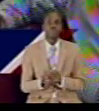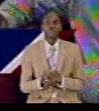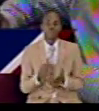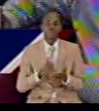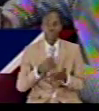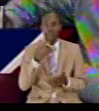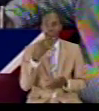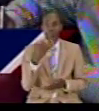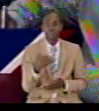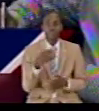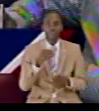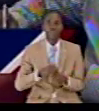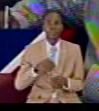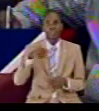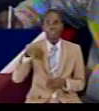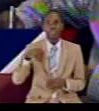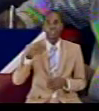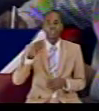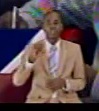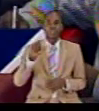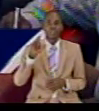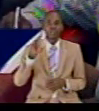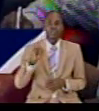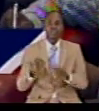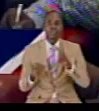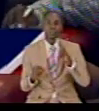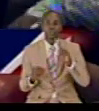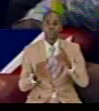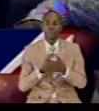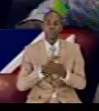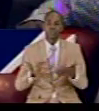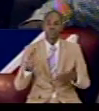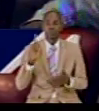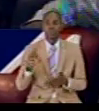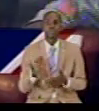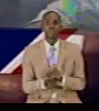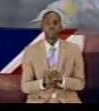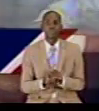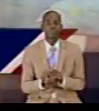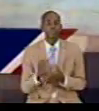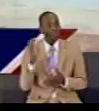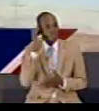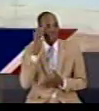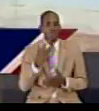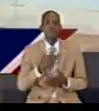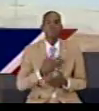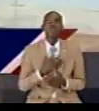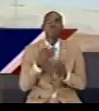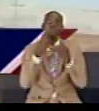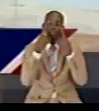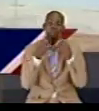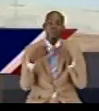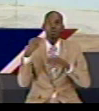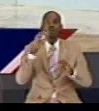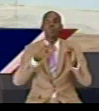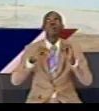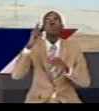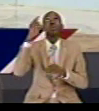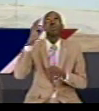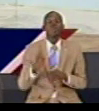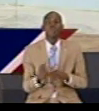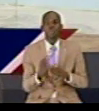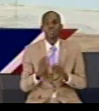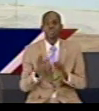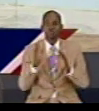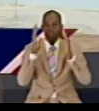says in Psalm 61, verse 1, hear my cry, O God, attend unto